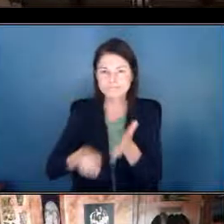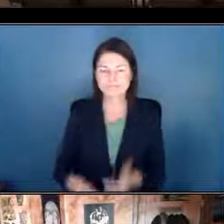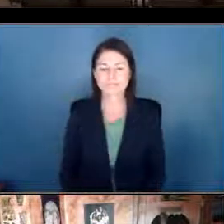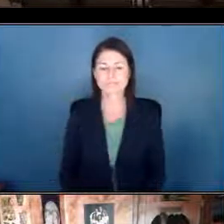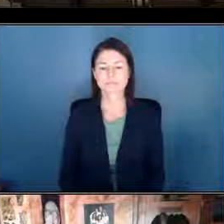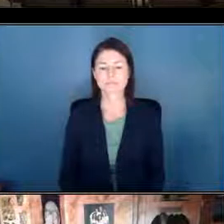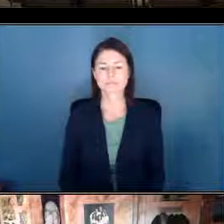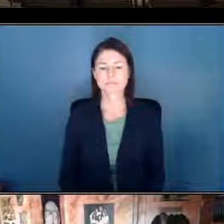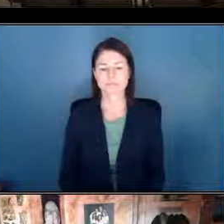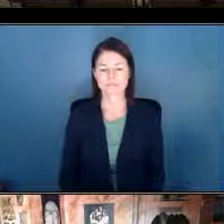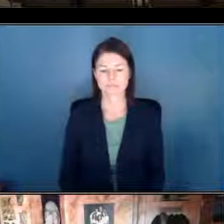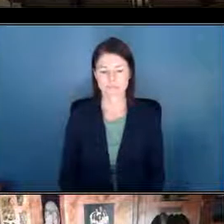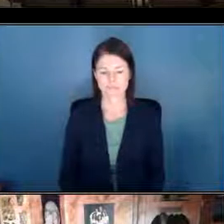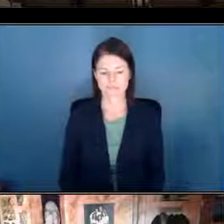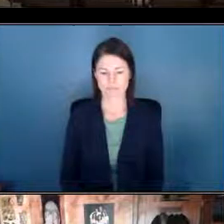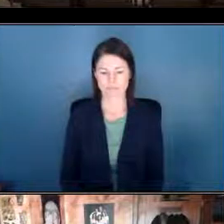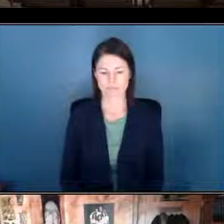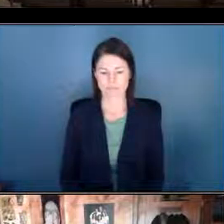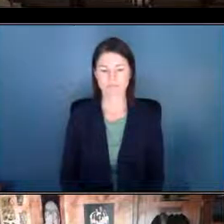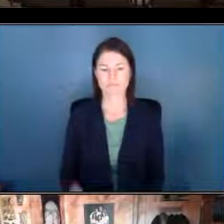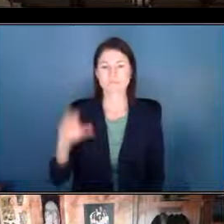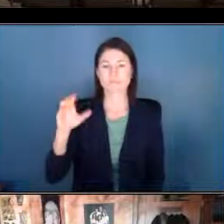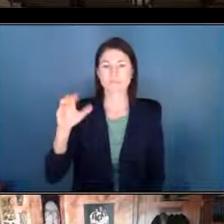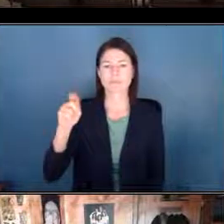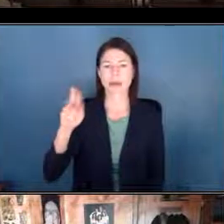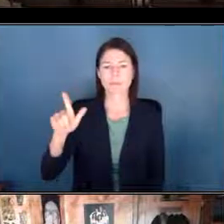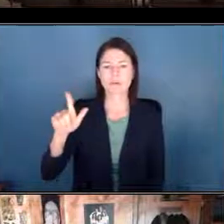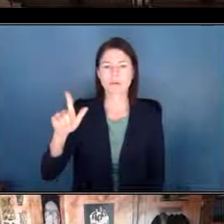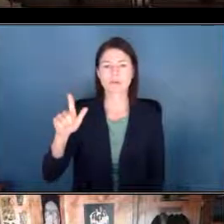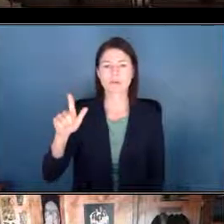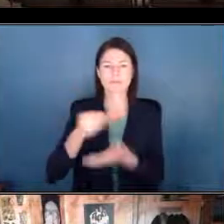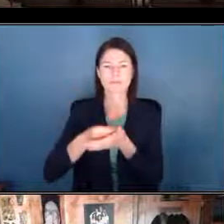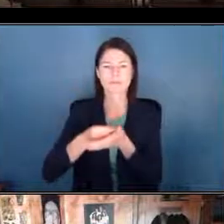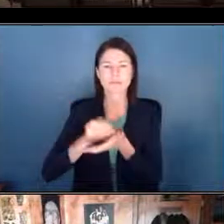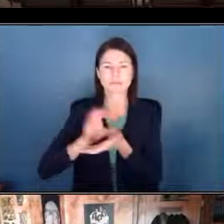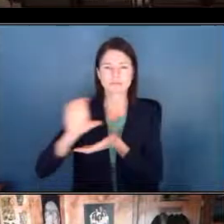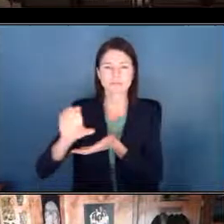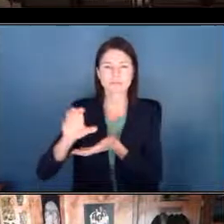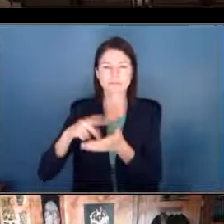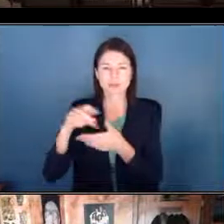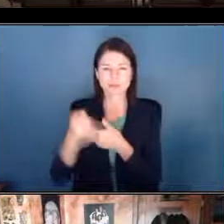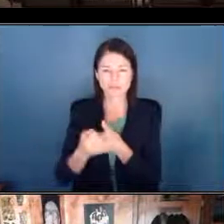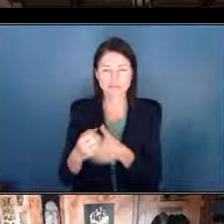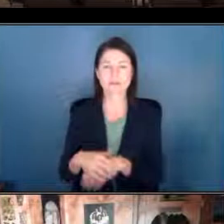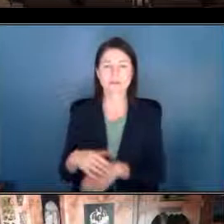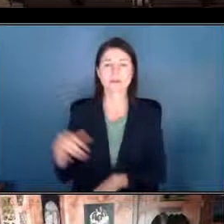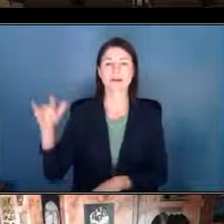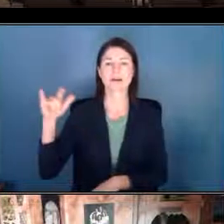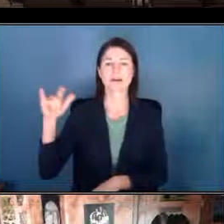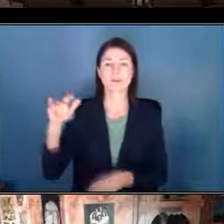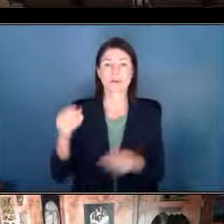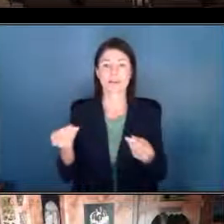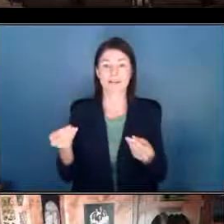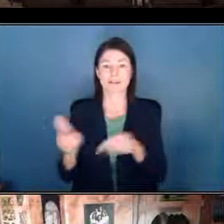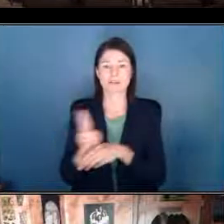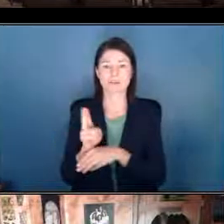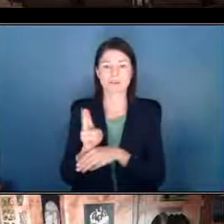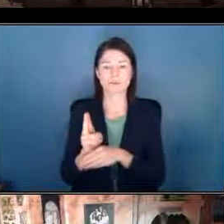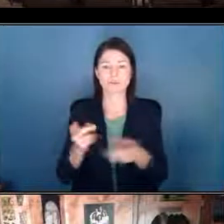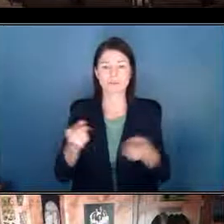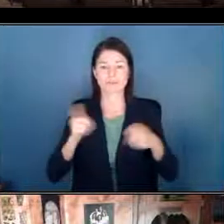funding of capital and planning projects, guidance of airport land use compatibility planning, as